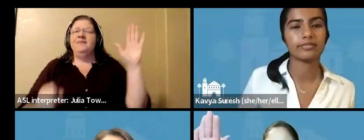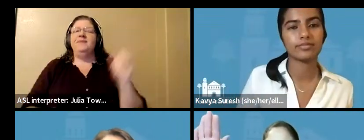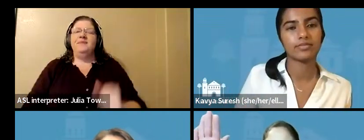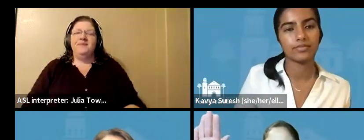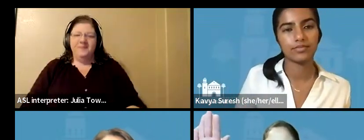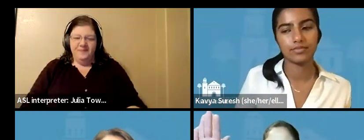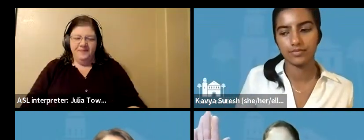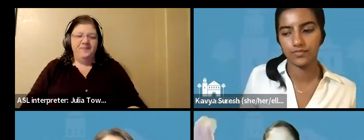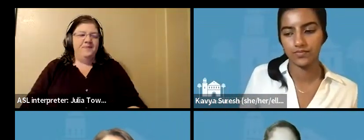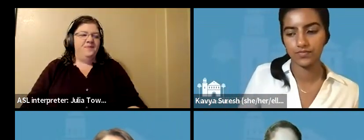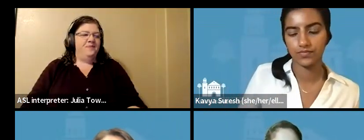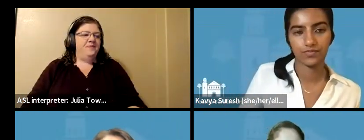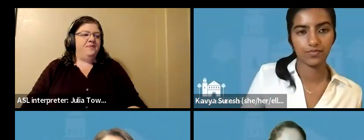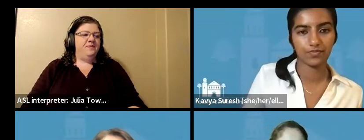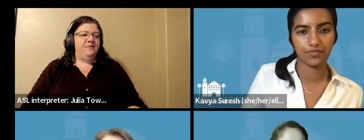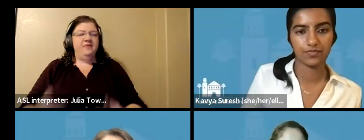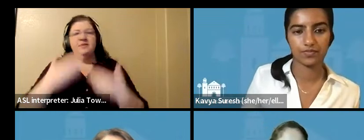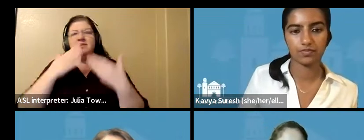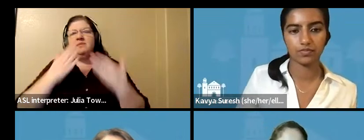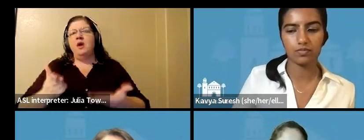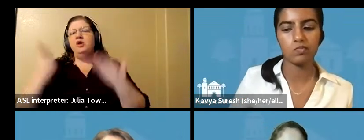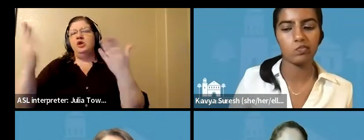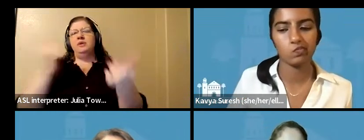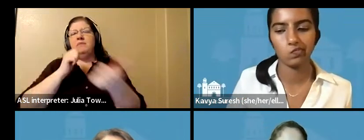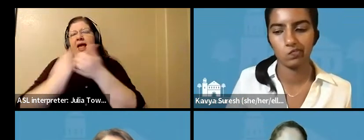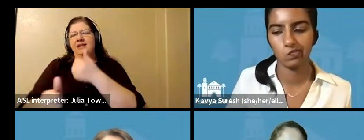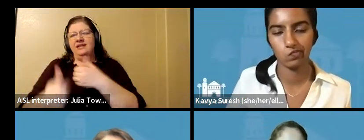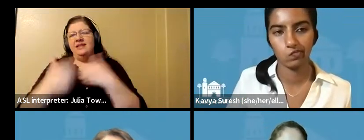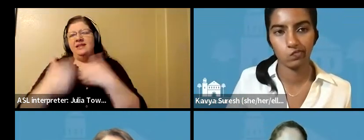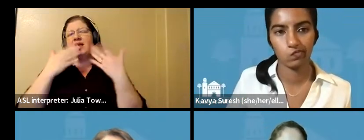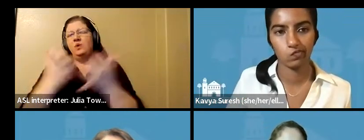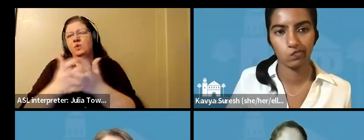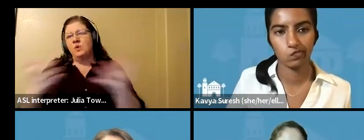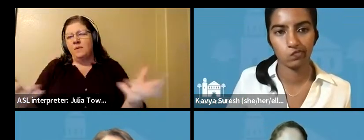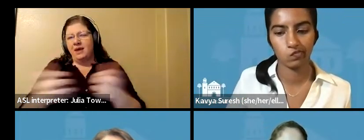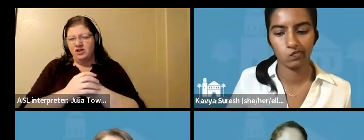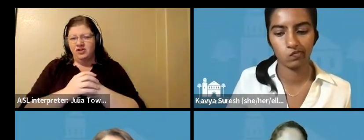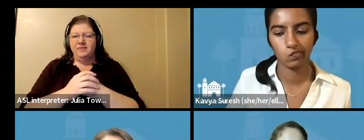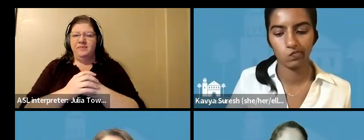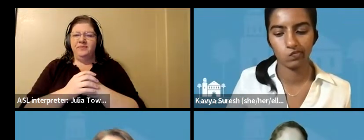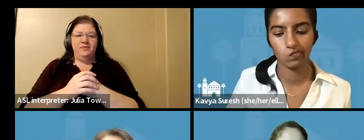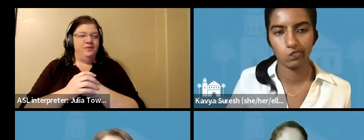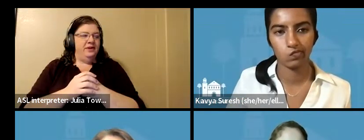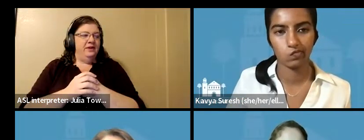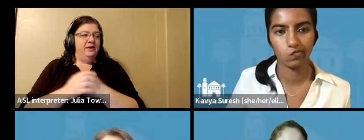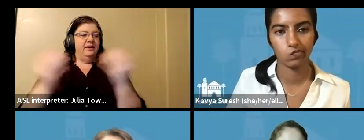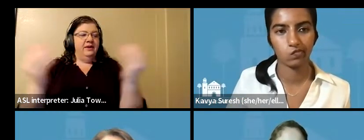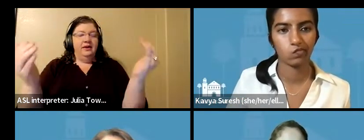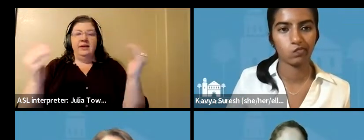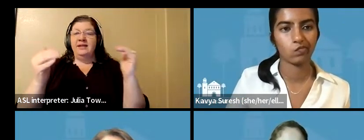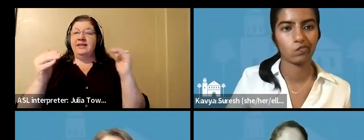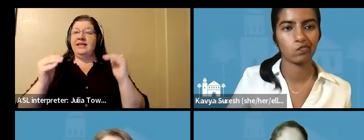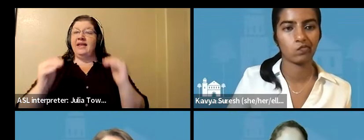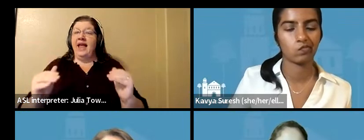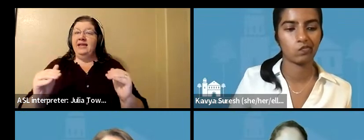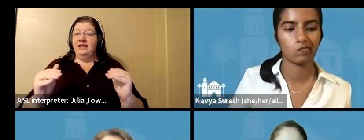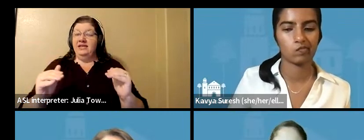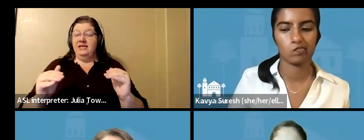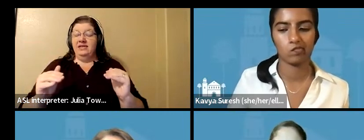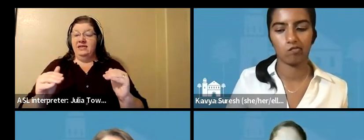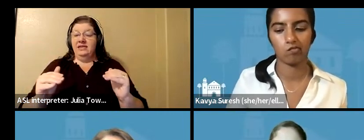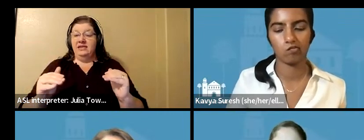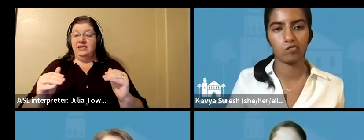Aye. All right, motion passes. Thank you so much. Next, that actually moves us to